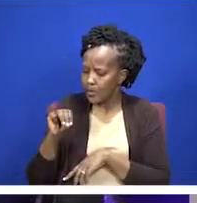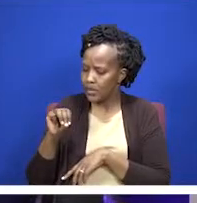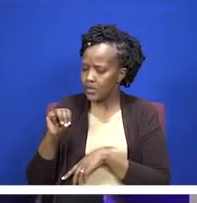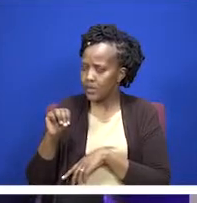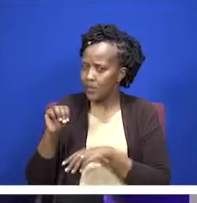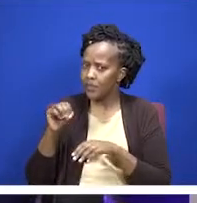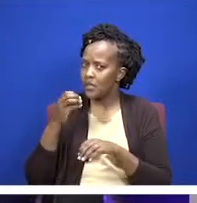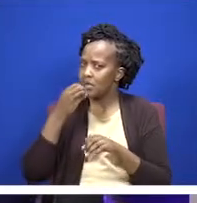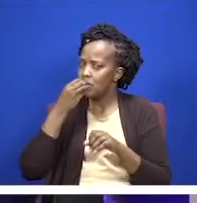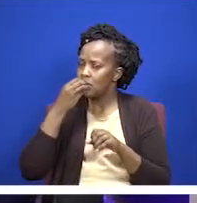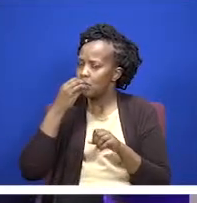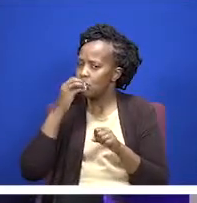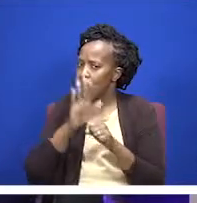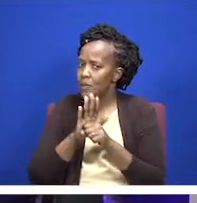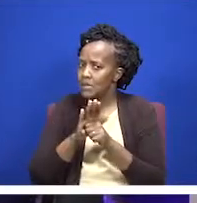he kept his